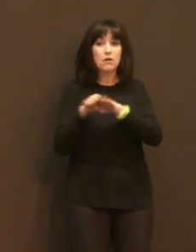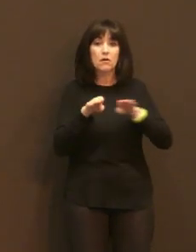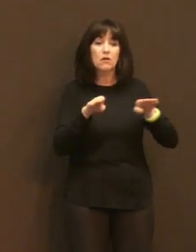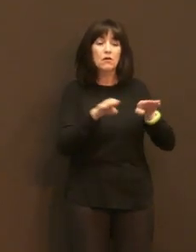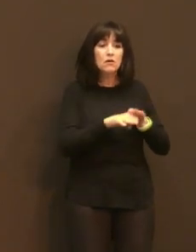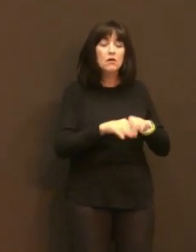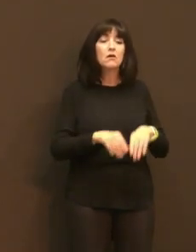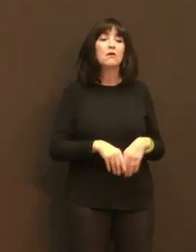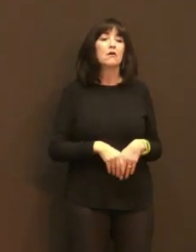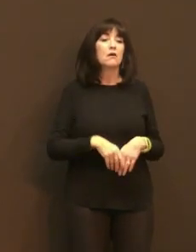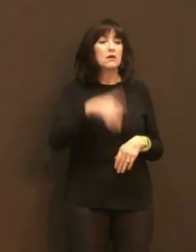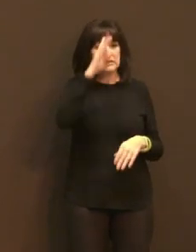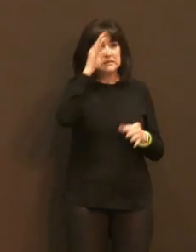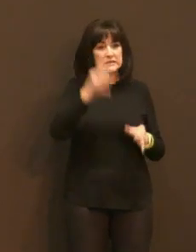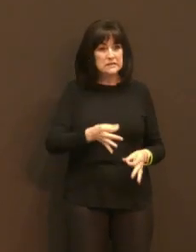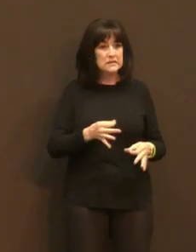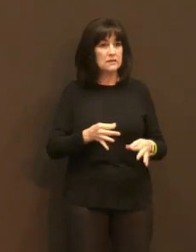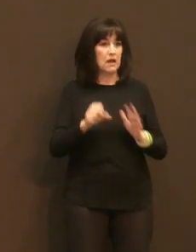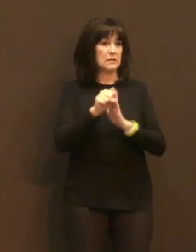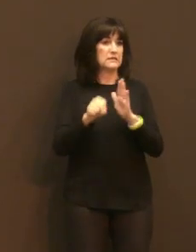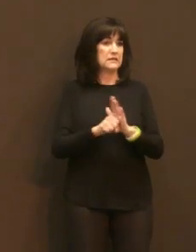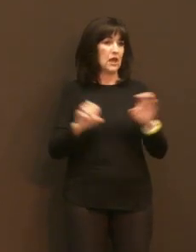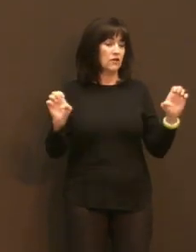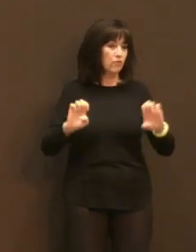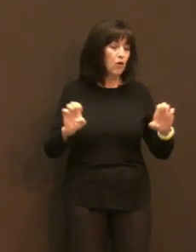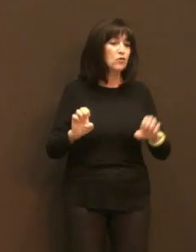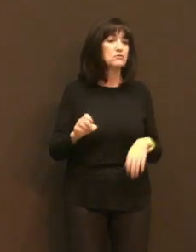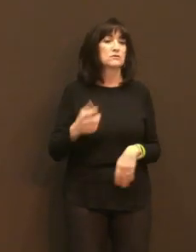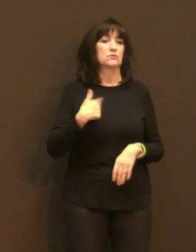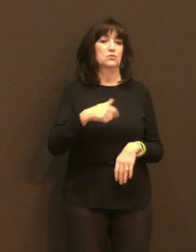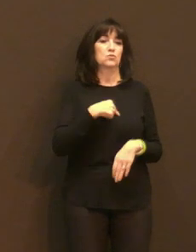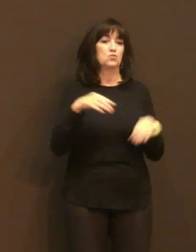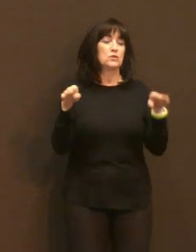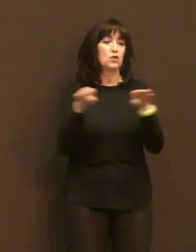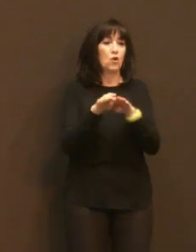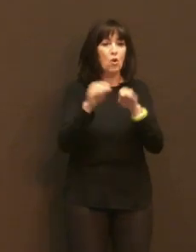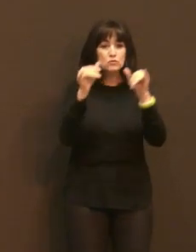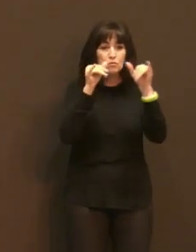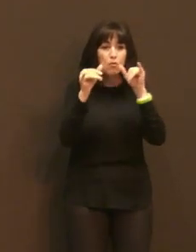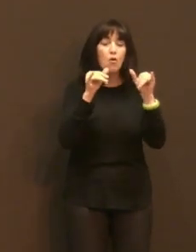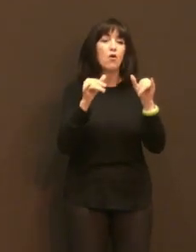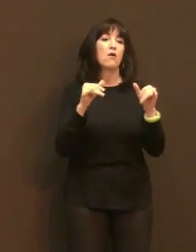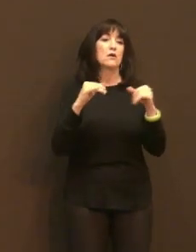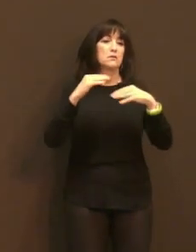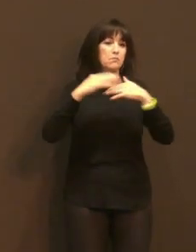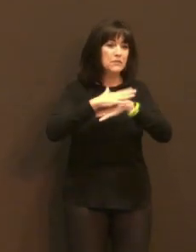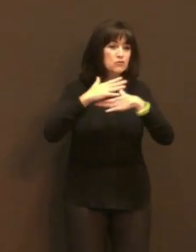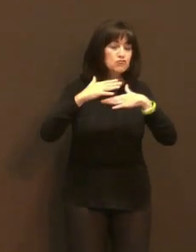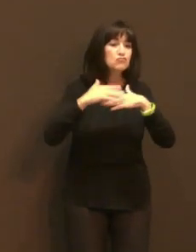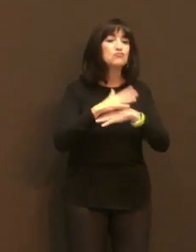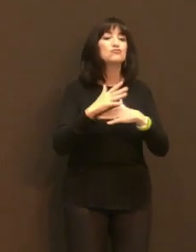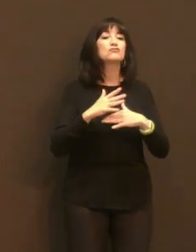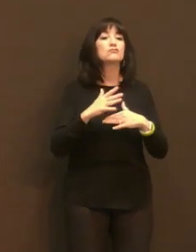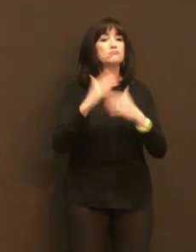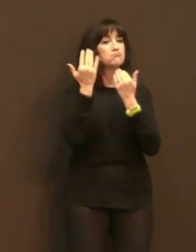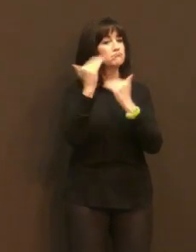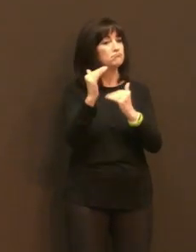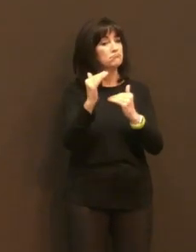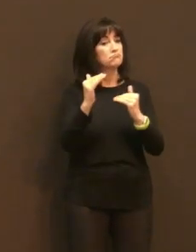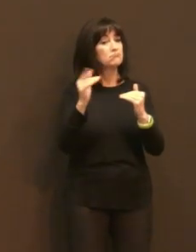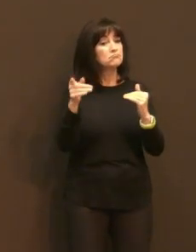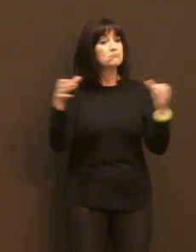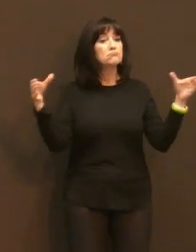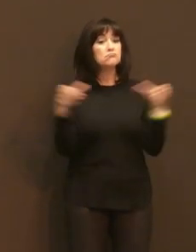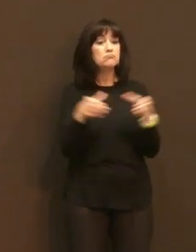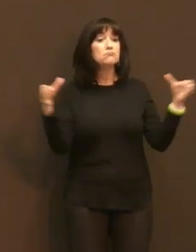orders, the shutdown of the beaches, the bars, the gatherings of more than 50 people, of more